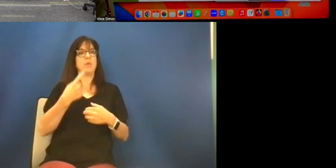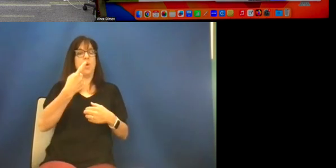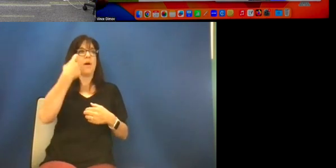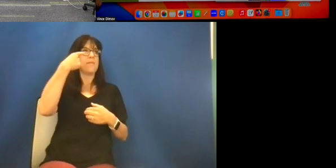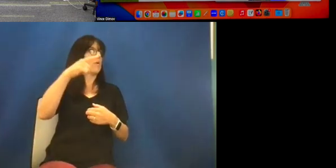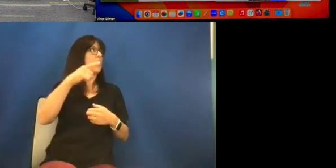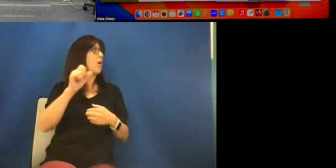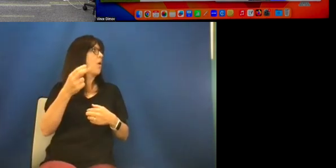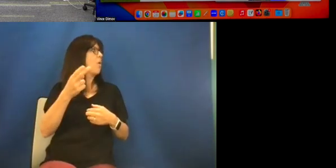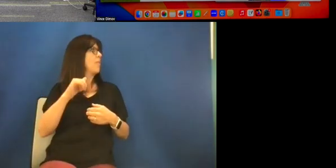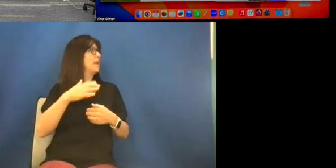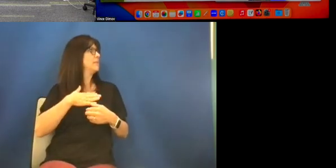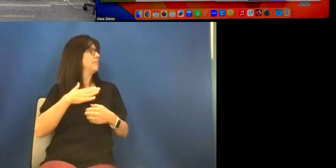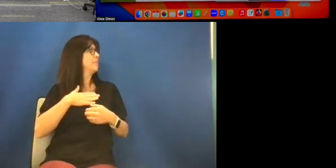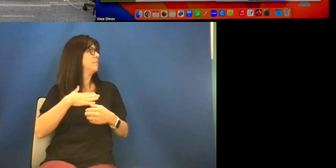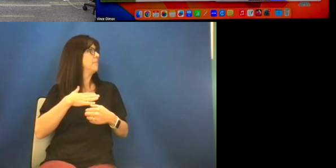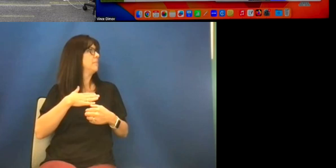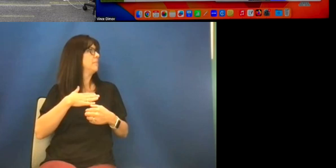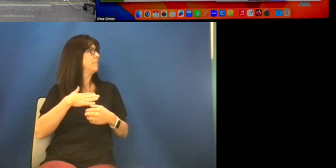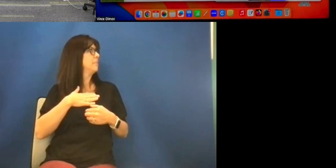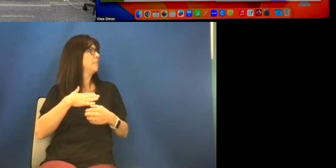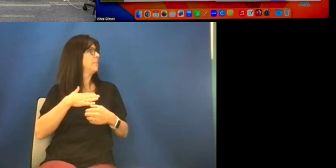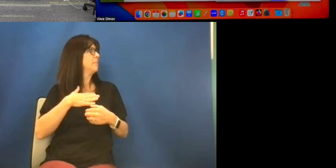oh, that's in my classes. Hold on.